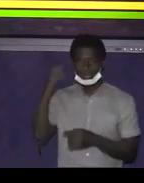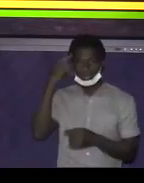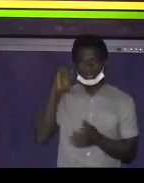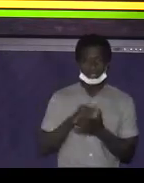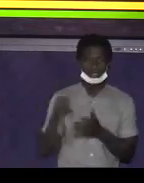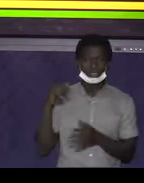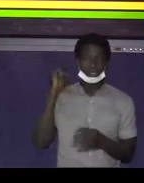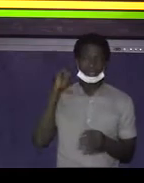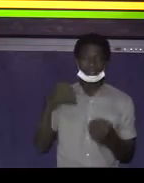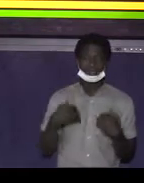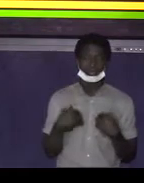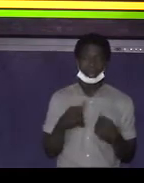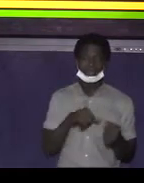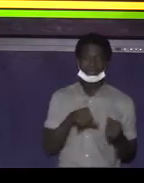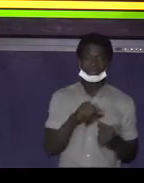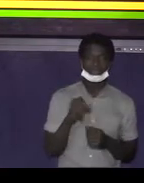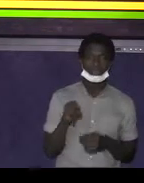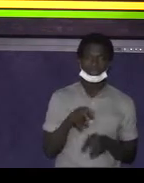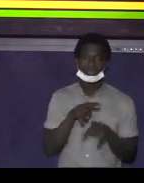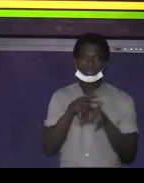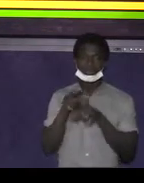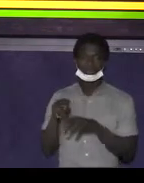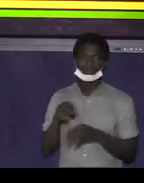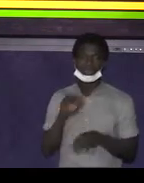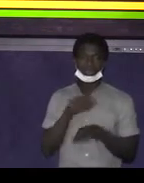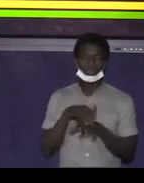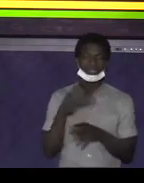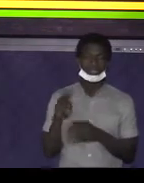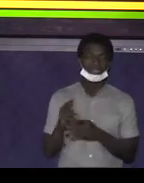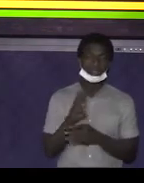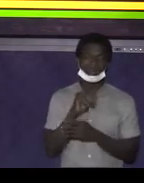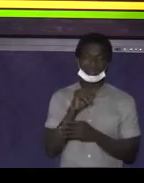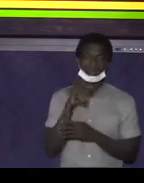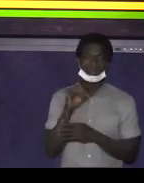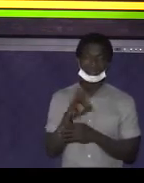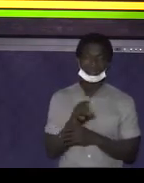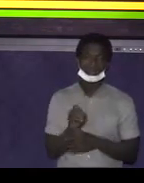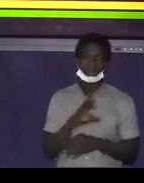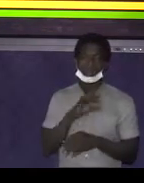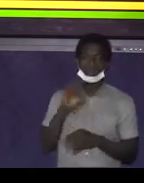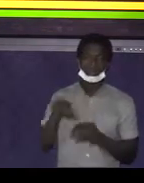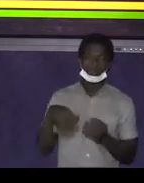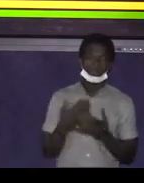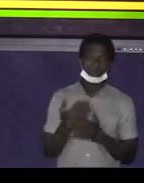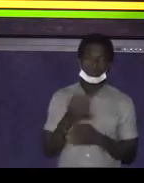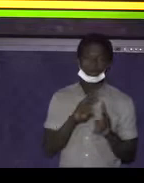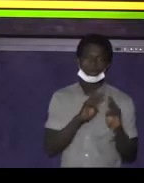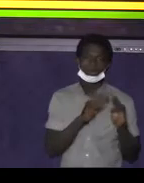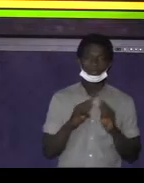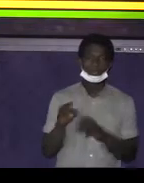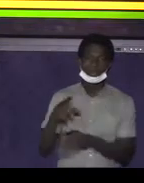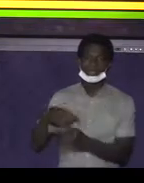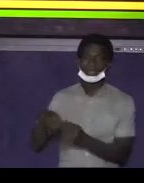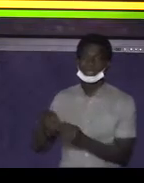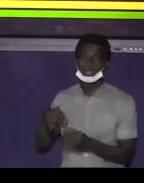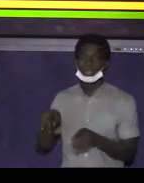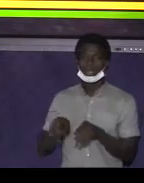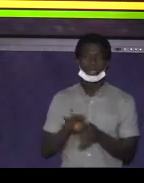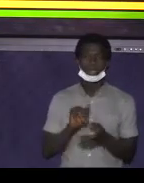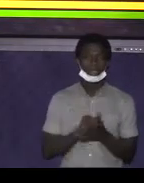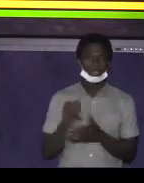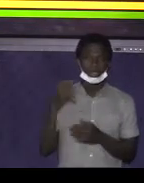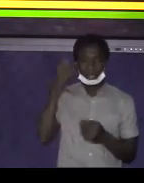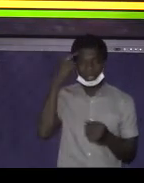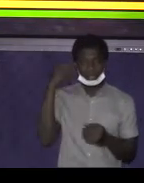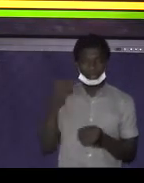they thought of it that they should have association looking at the welfare of all the villages around like that.